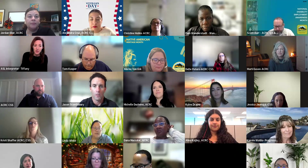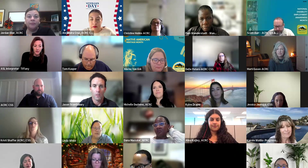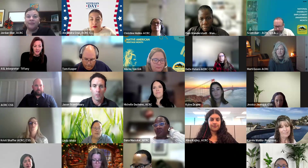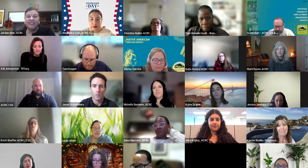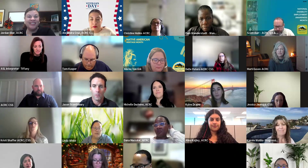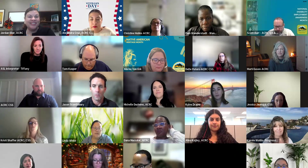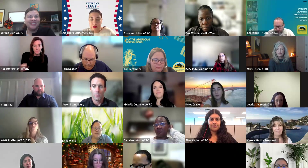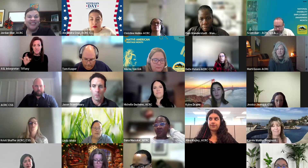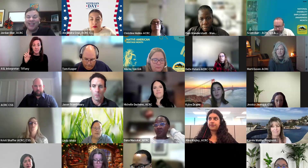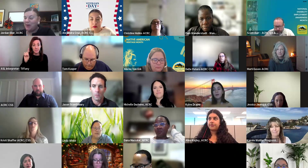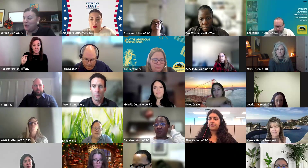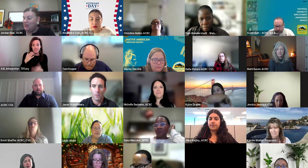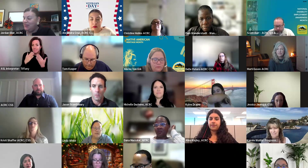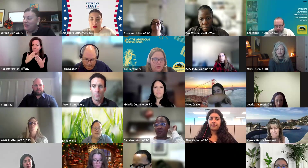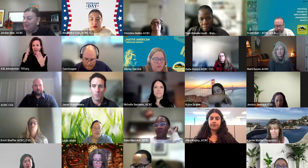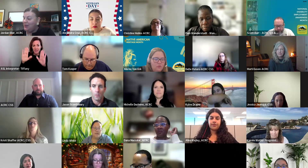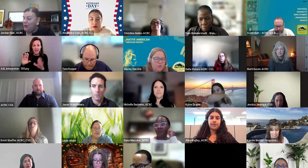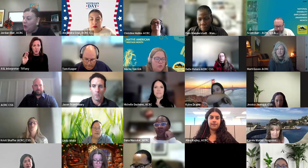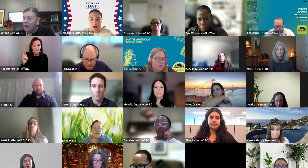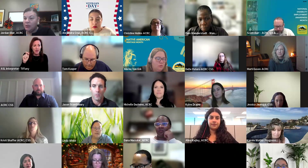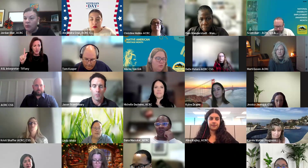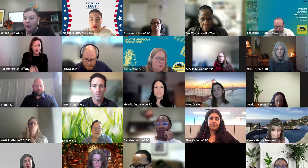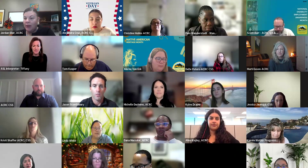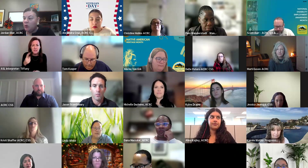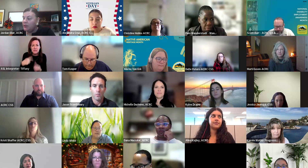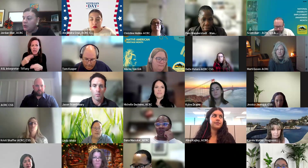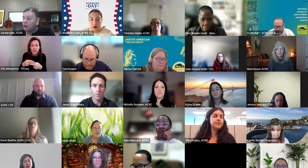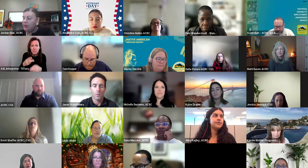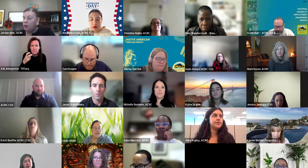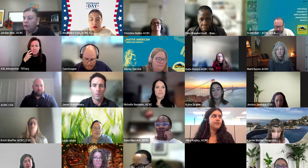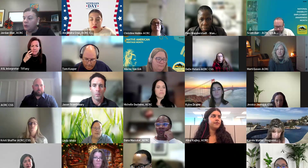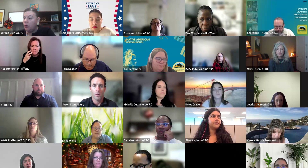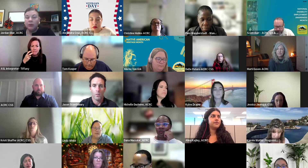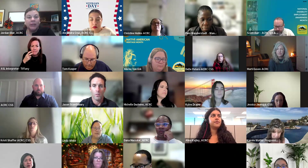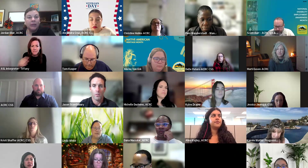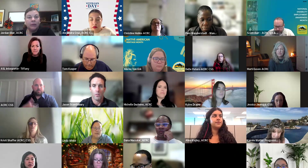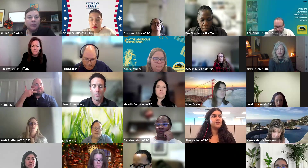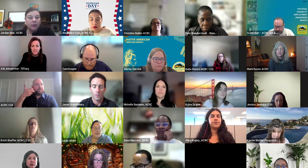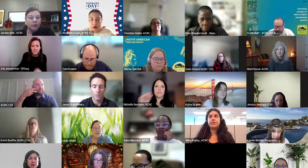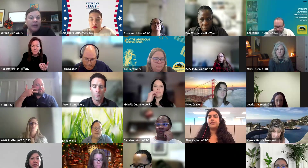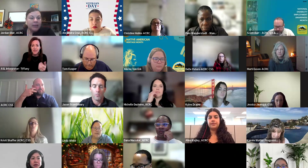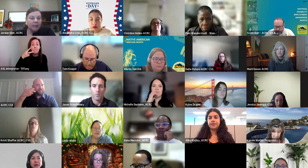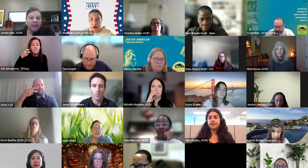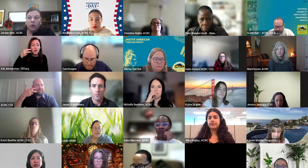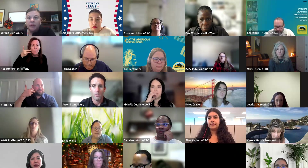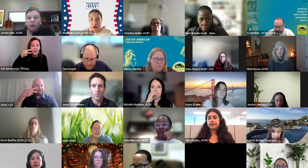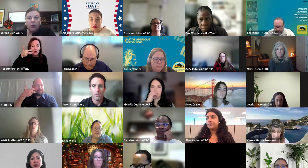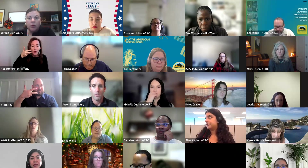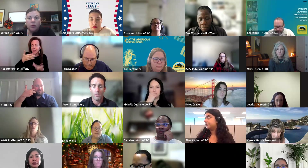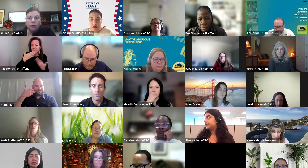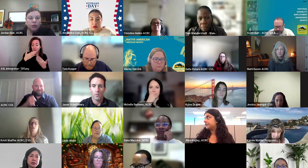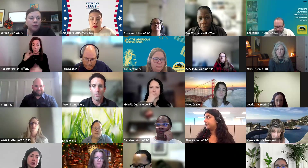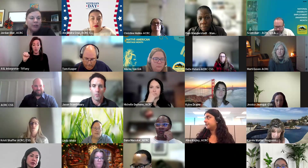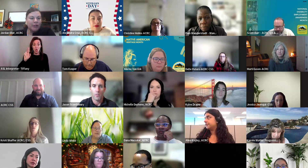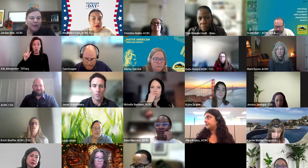Great. Great. Thank you for that. Thanks, Michael. Okay, so now I'm going to turn it over to Carly. who has an update. And Carly, you